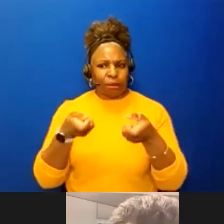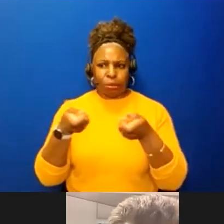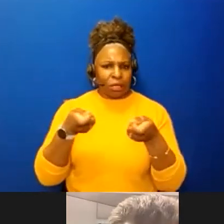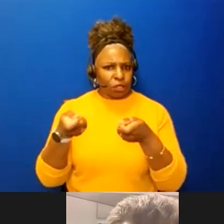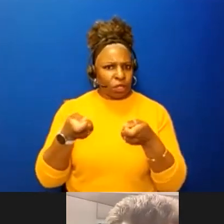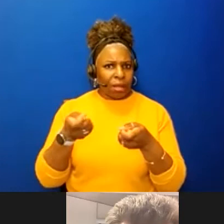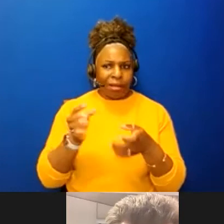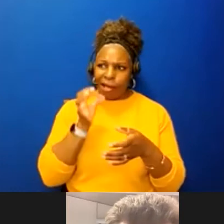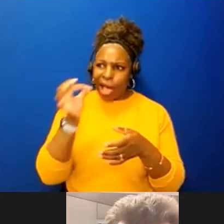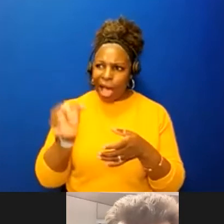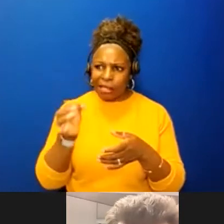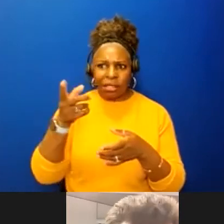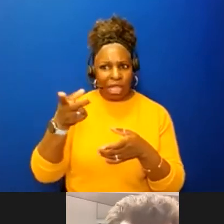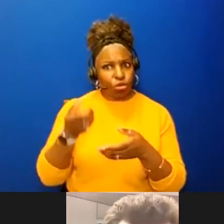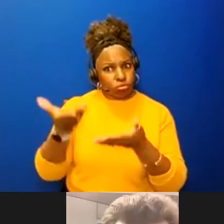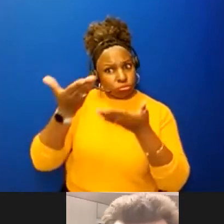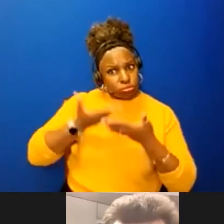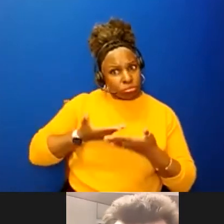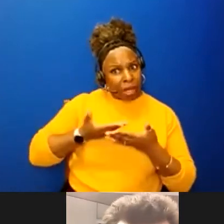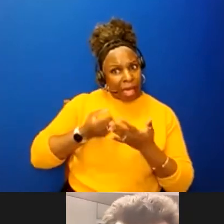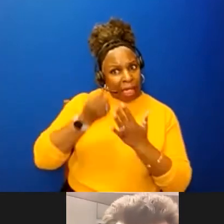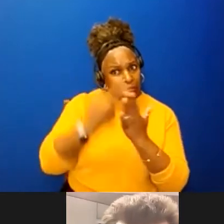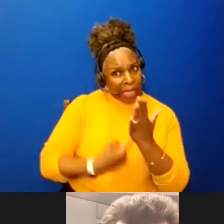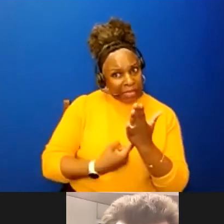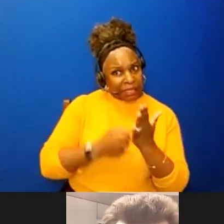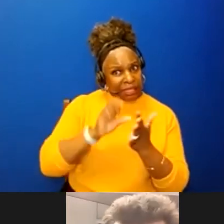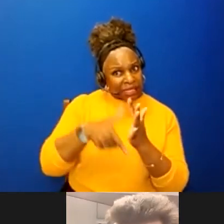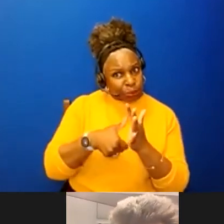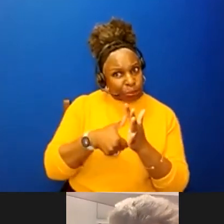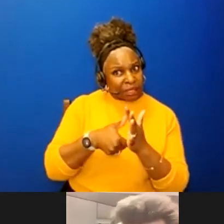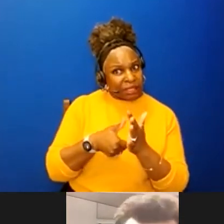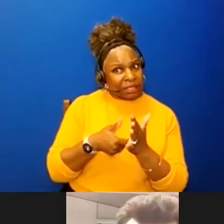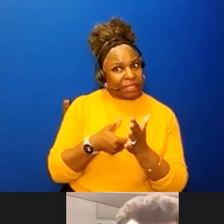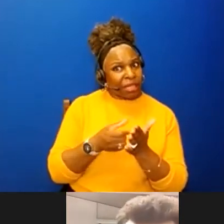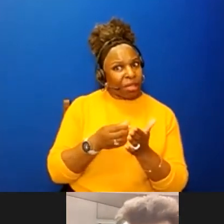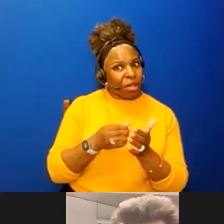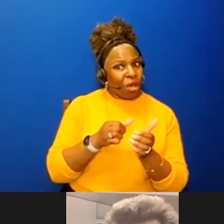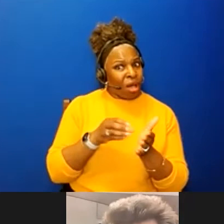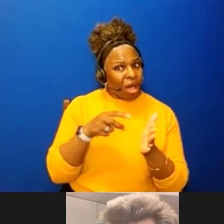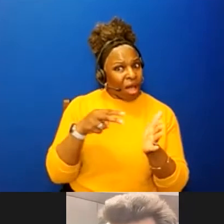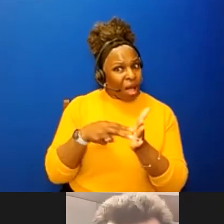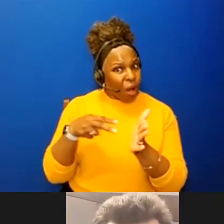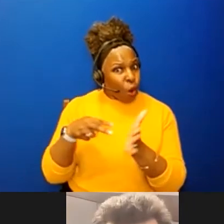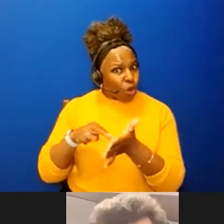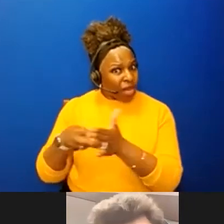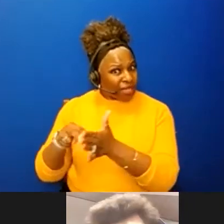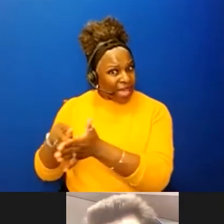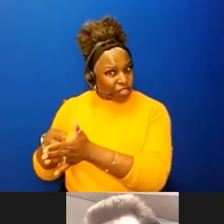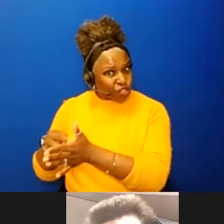disability organisations in Monmouthshire? And voila, she just gave me a list, and just contact them,